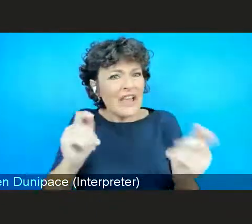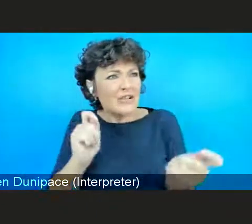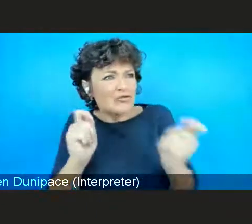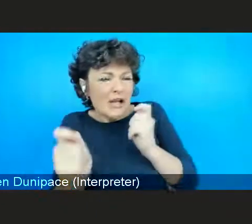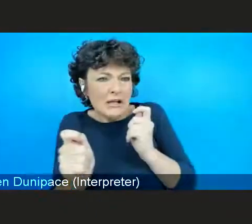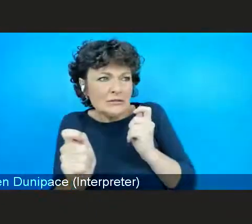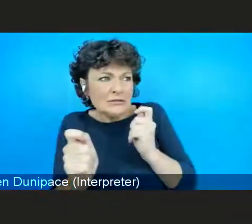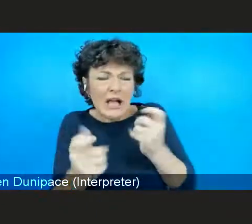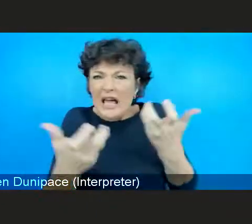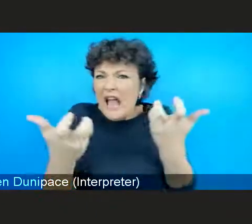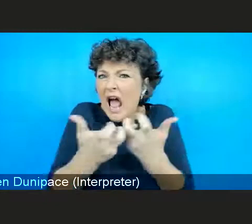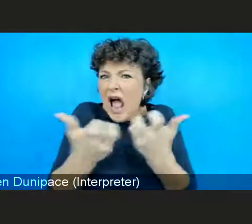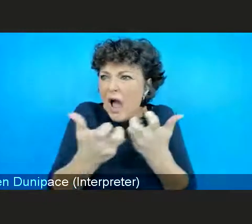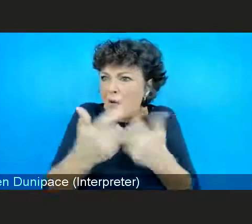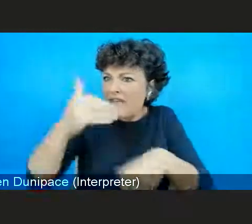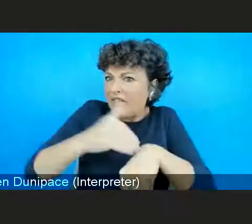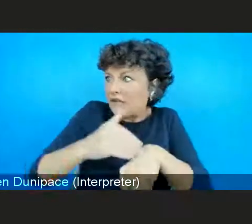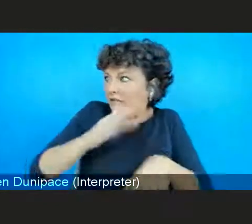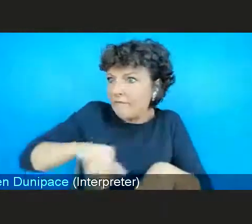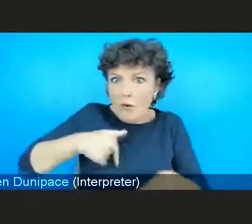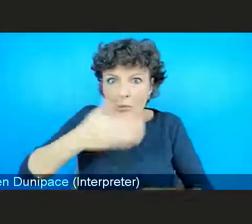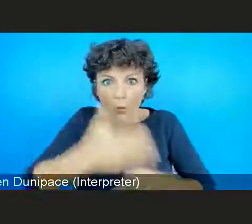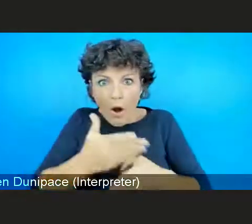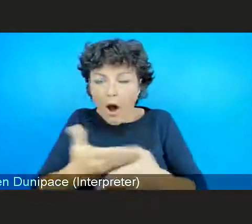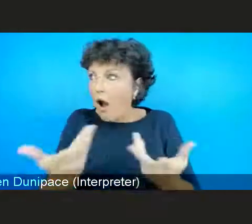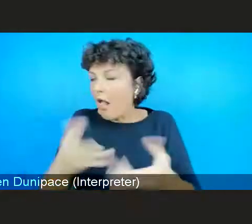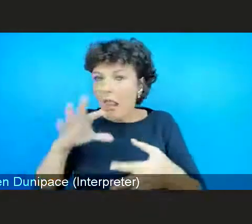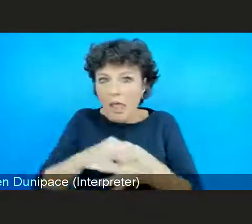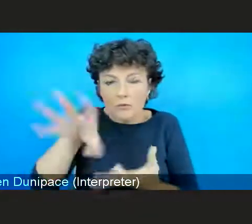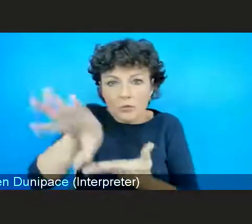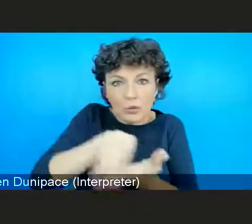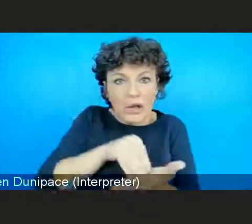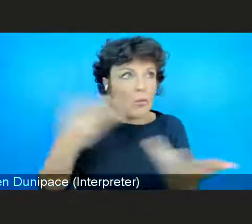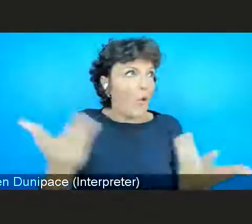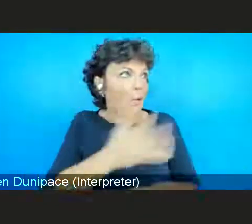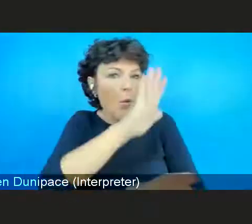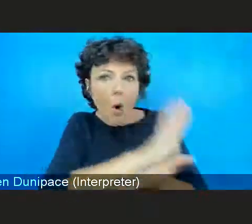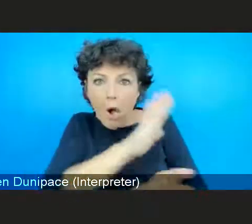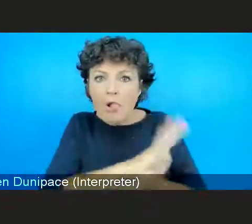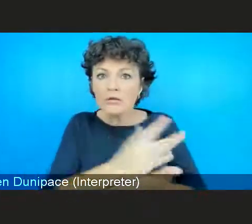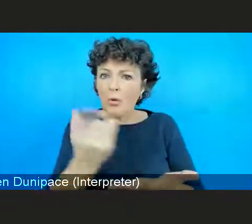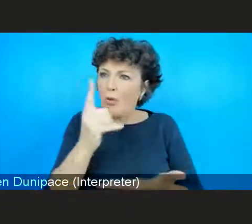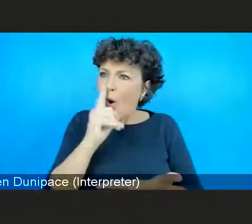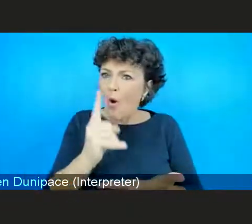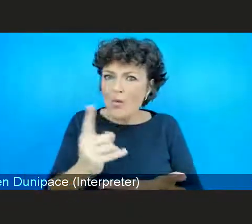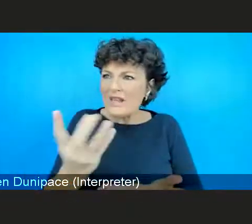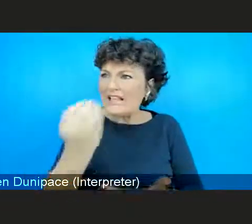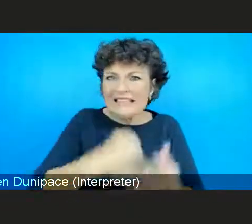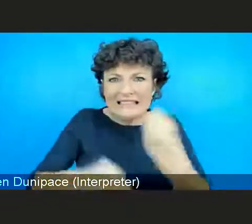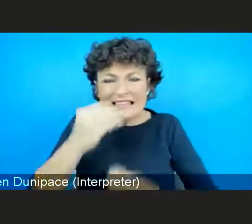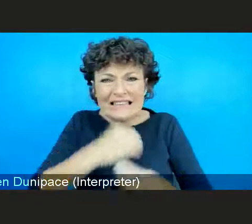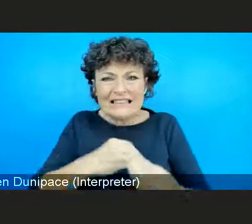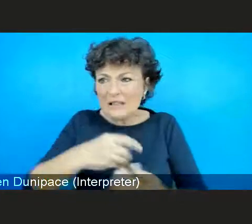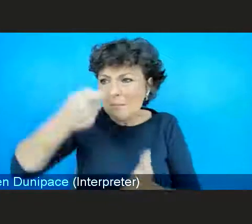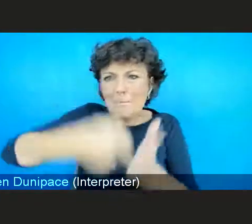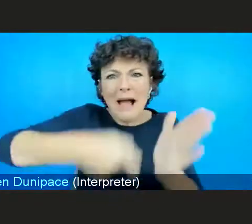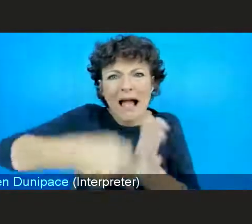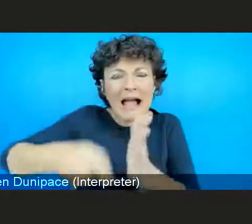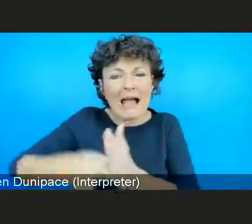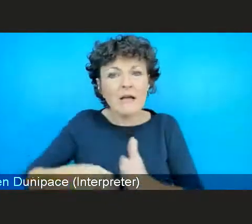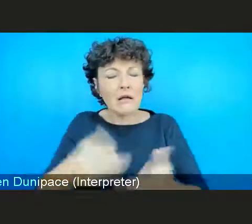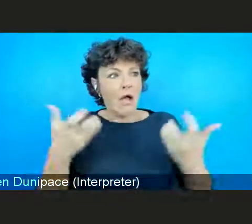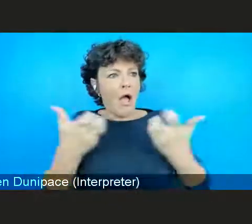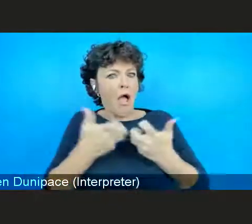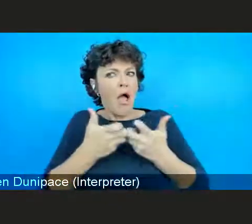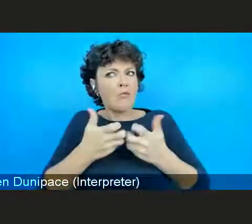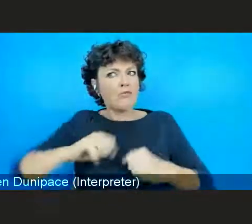we work to how much we earn, where we go on holiday and what we consume. How will Scotland's move to a net zero and globally